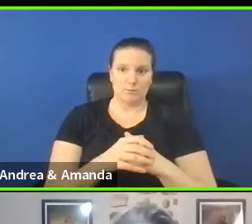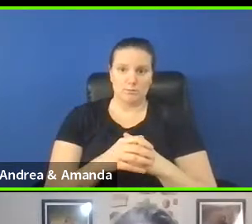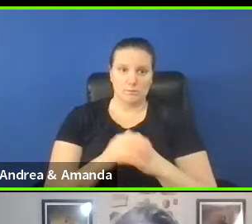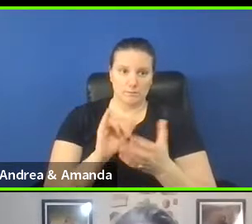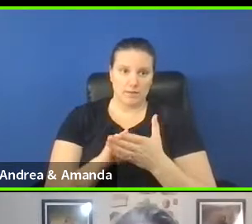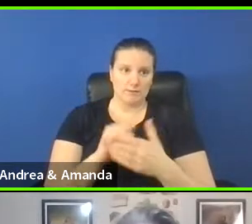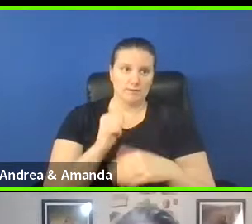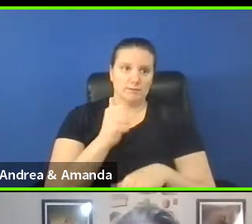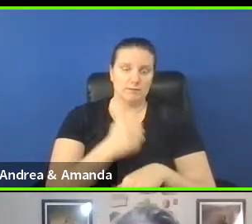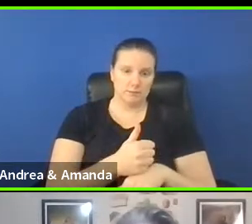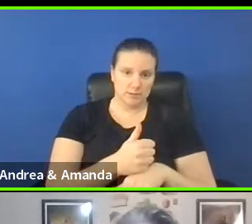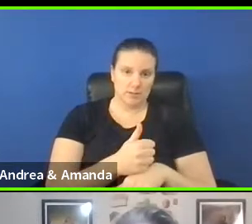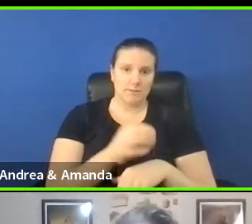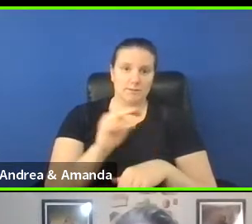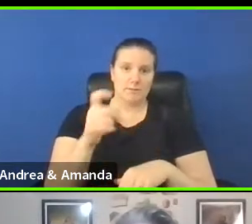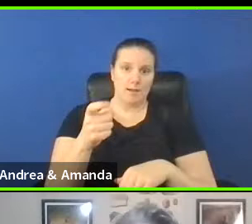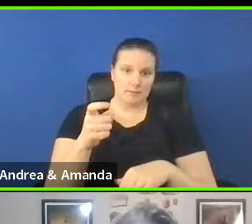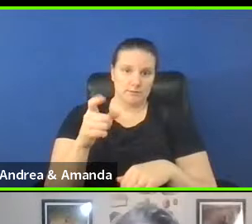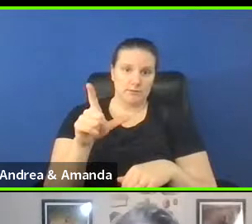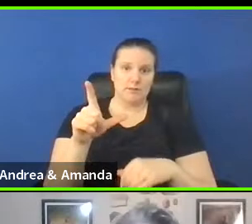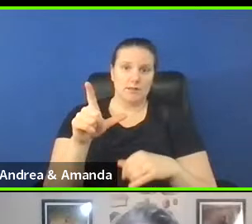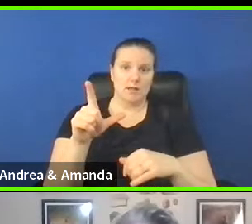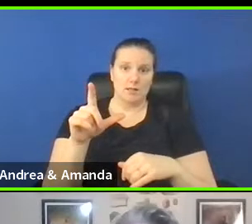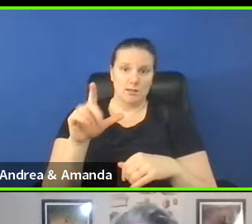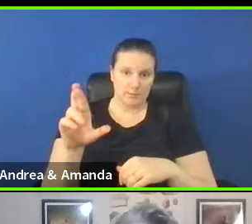the existing MAX light rail line.